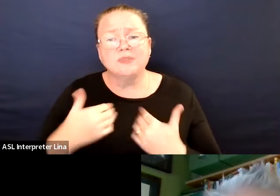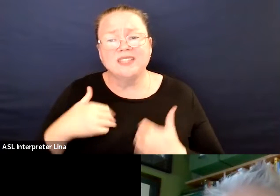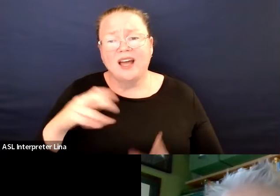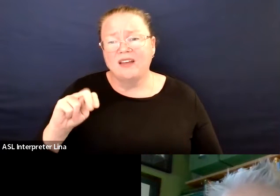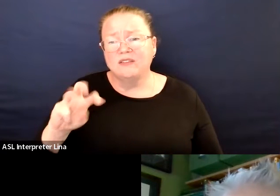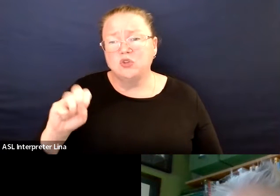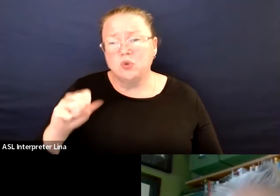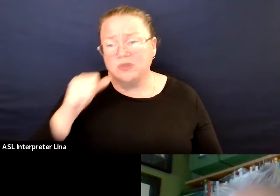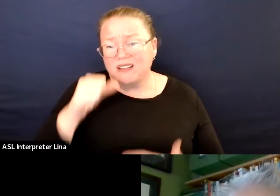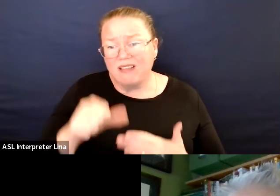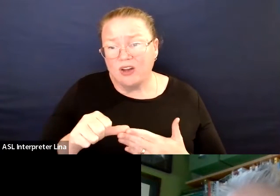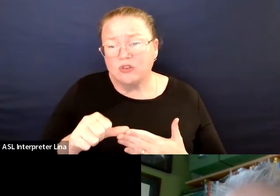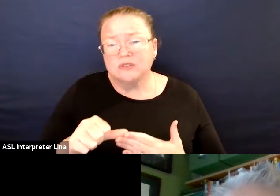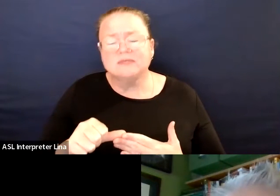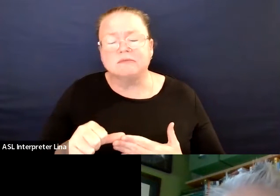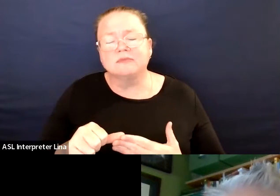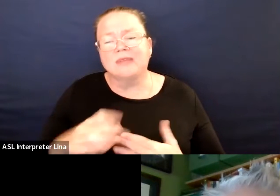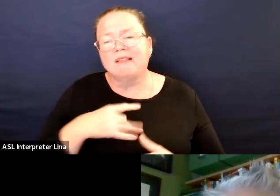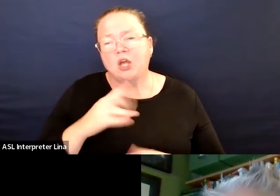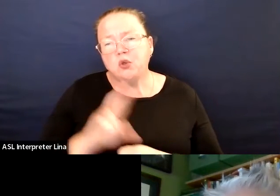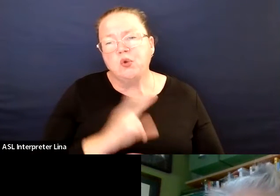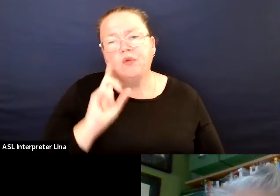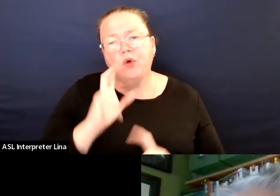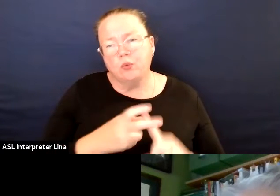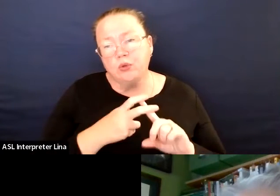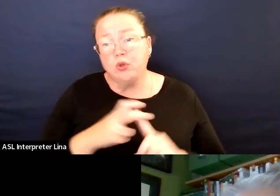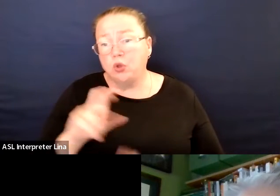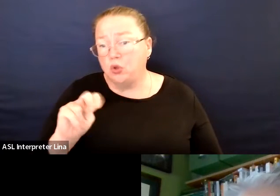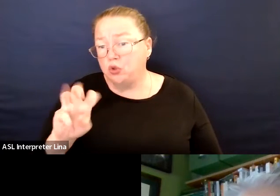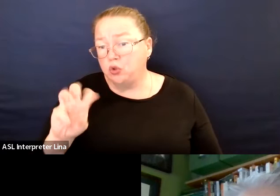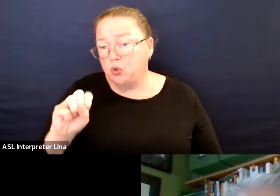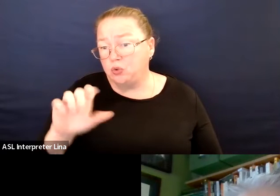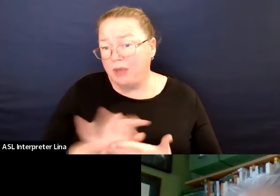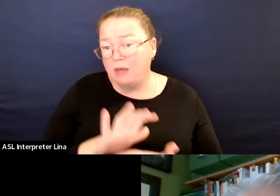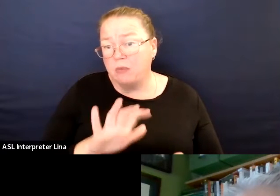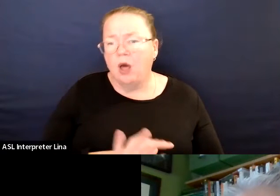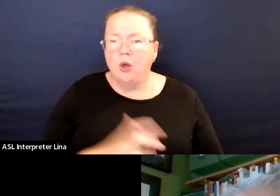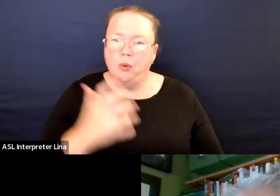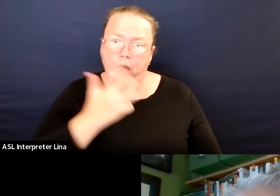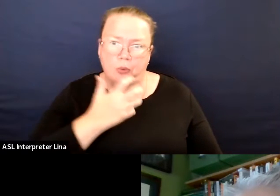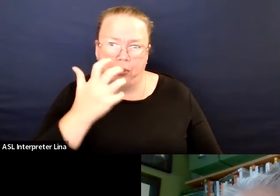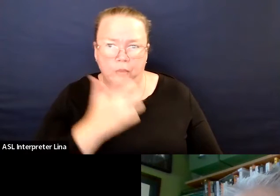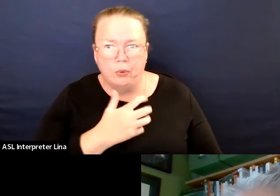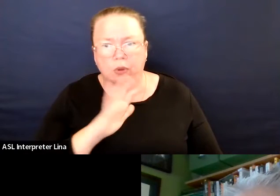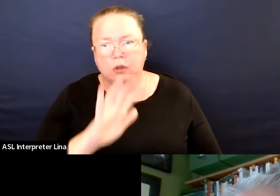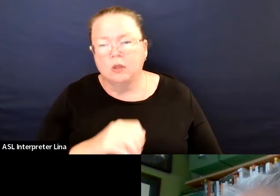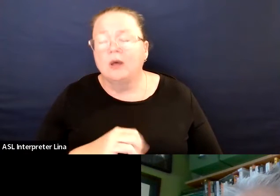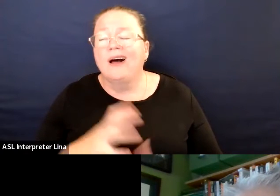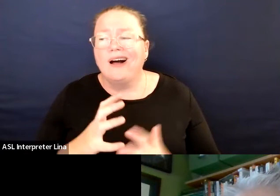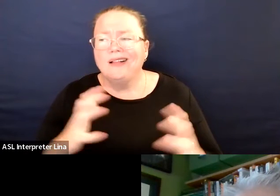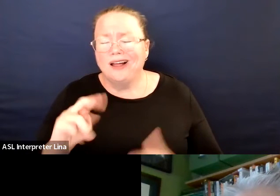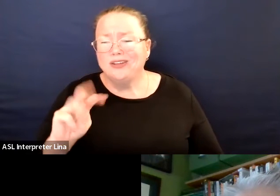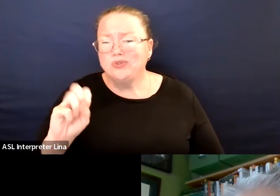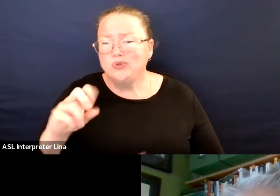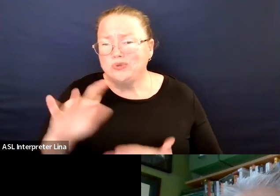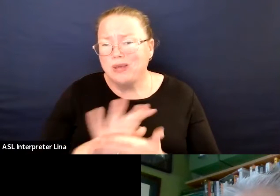we really like to recruit in. Newspapers is a big one. Newspapers, if a lot of